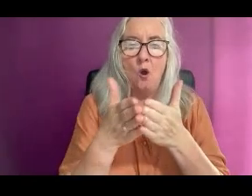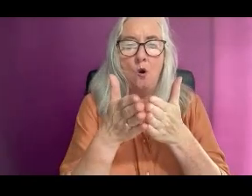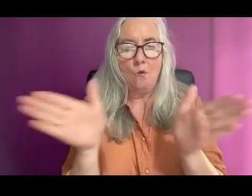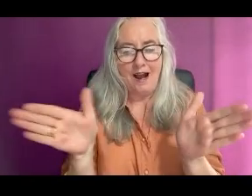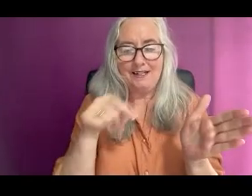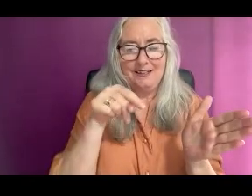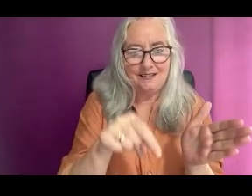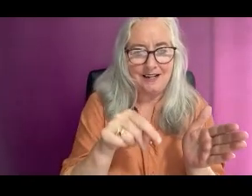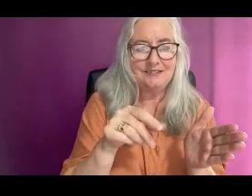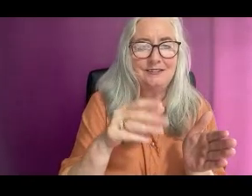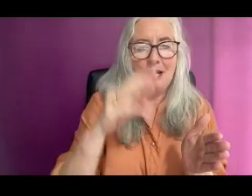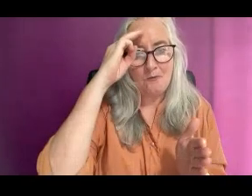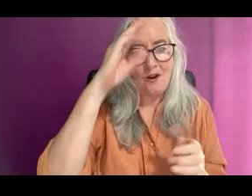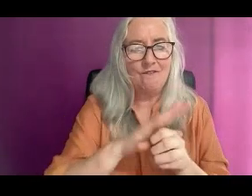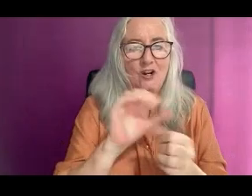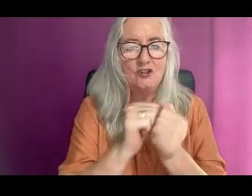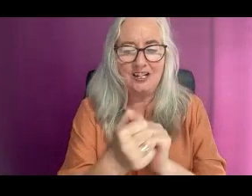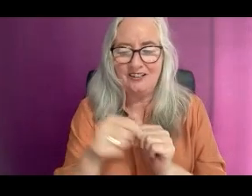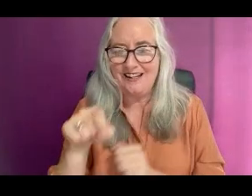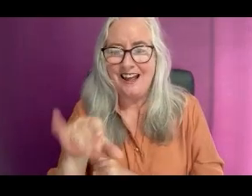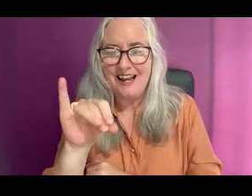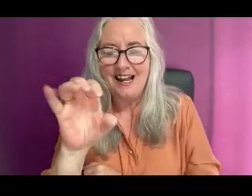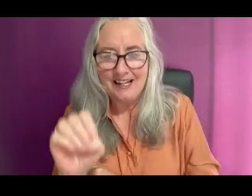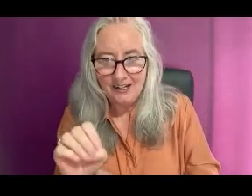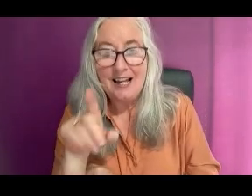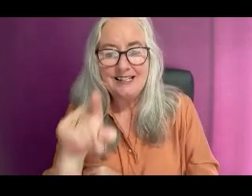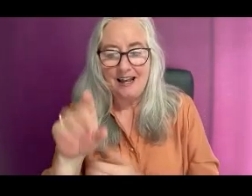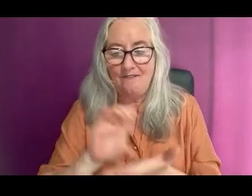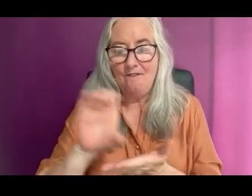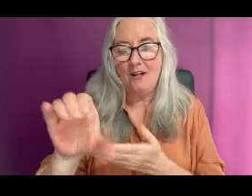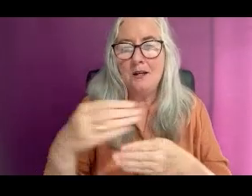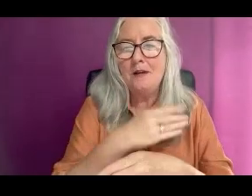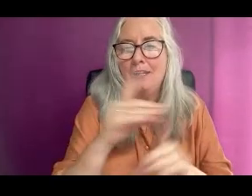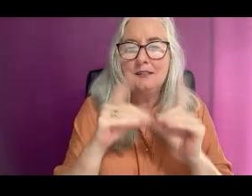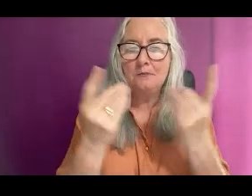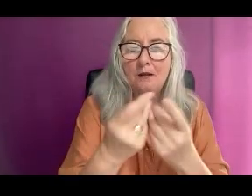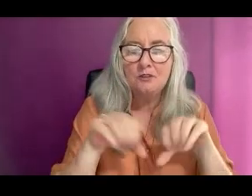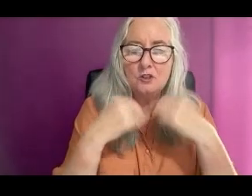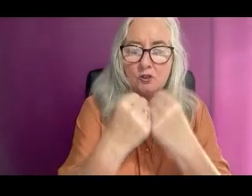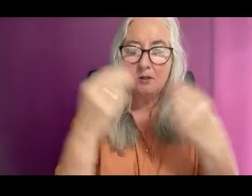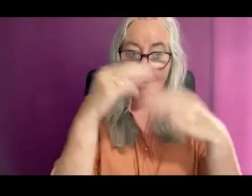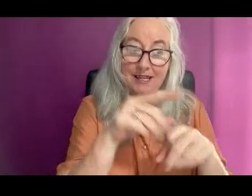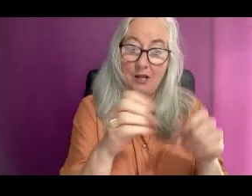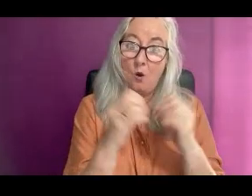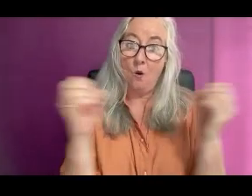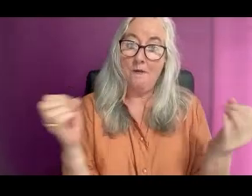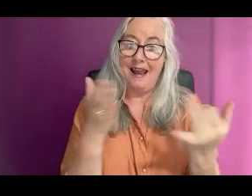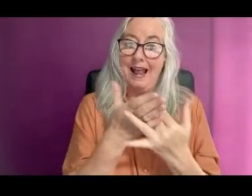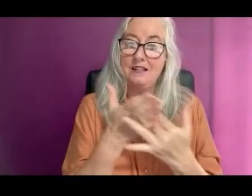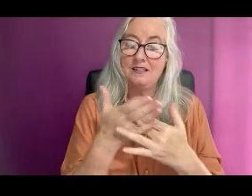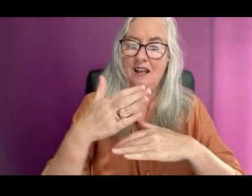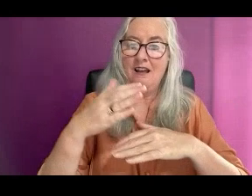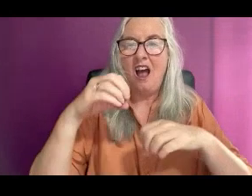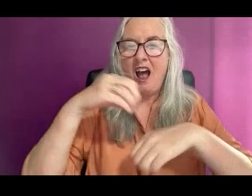wide.employersforchange.ie. This platform was funded by the Department of Social Protection. And this is an open access online platform. And again,